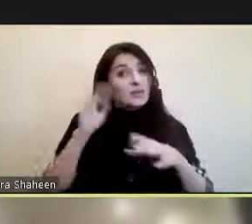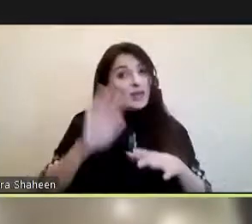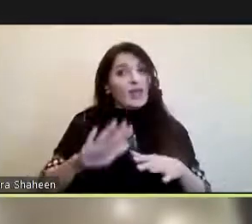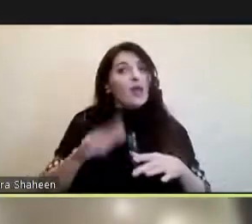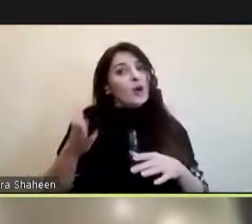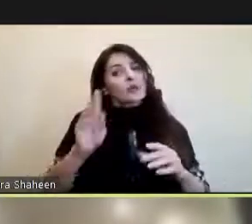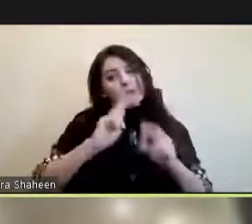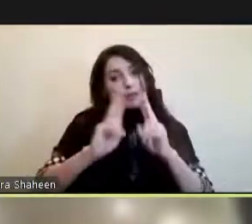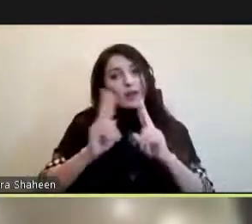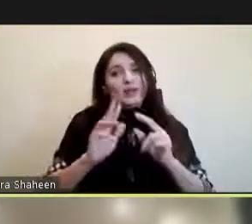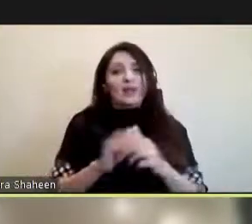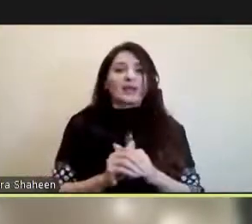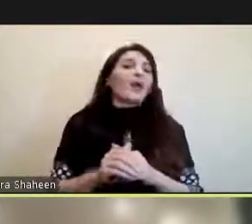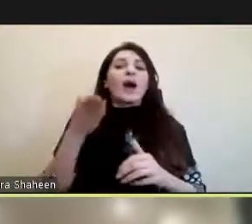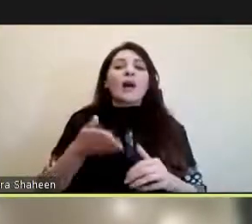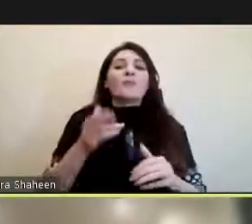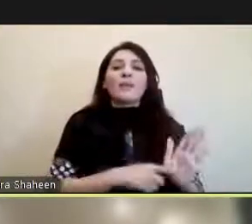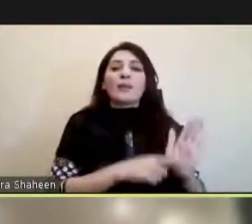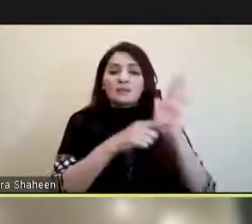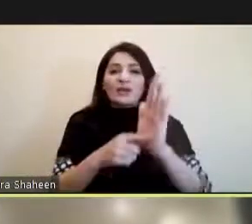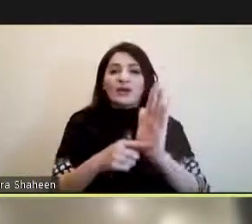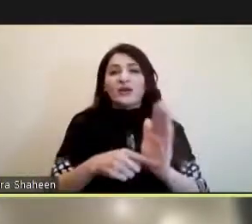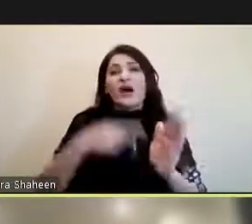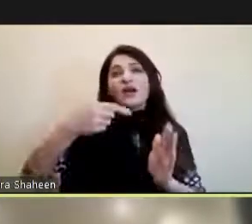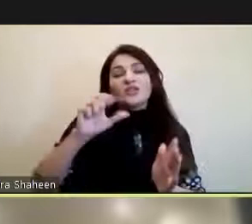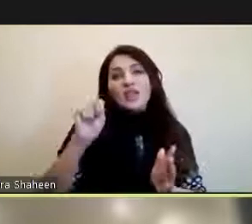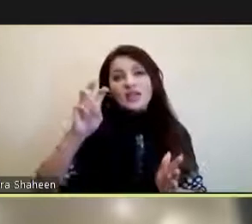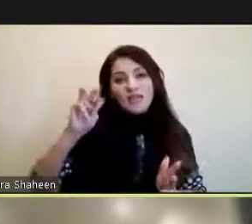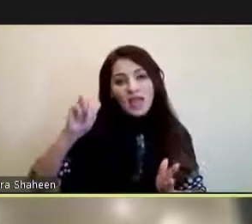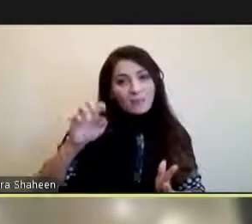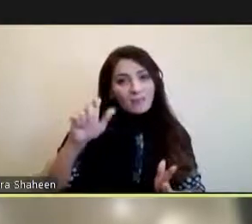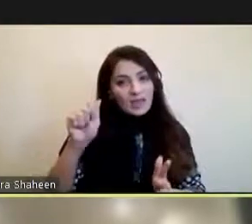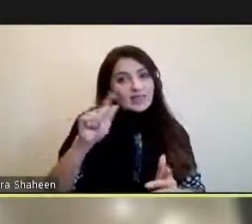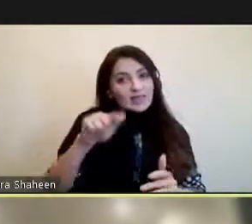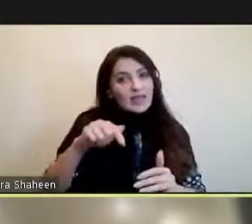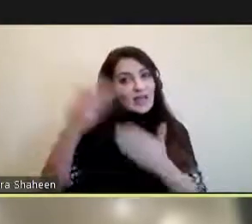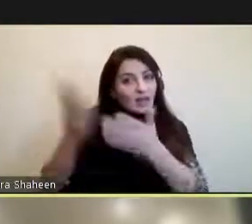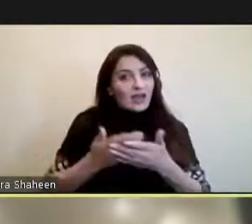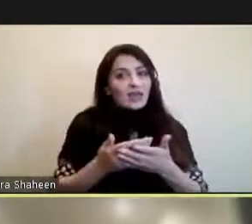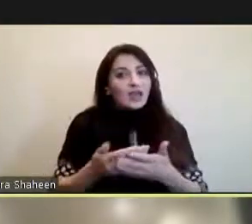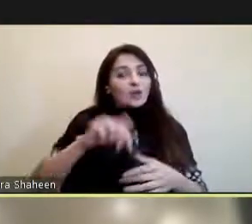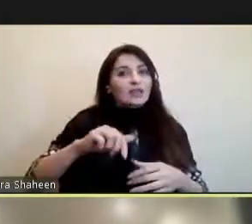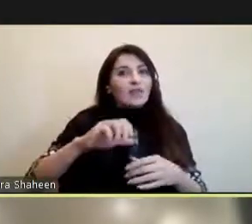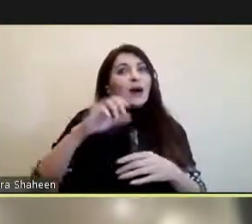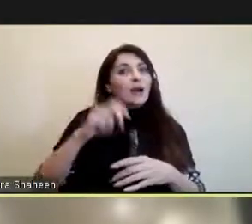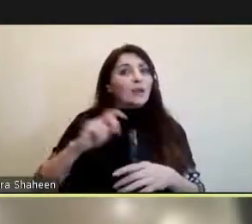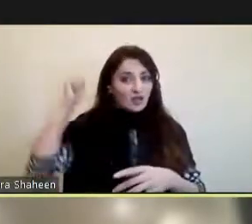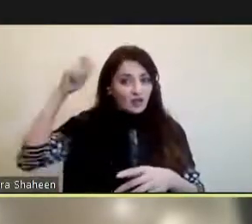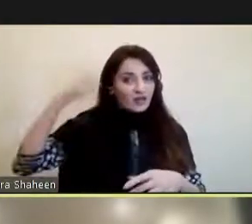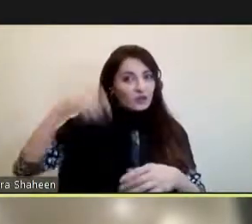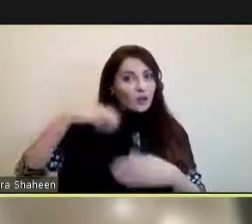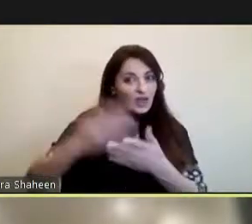with a presentation from GSMA, followed by a video from Facebook before we go into our panel